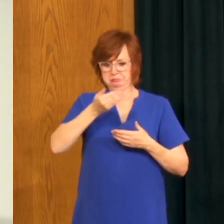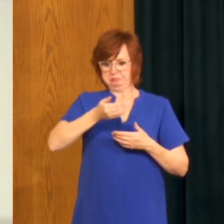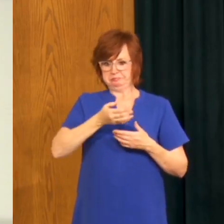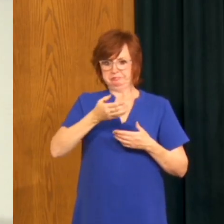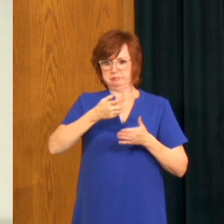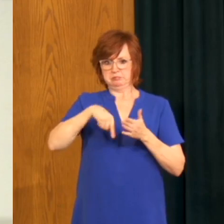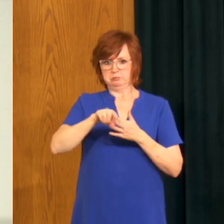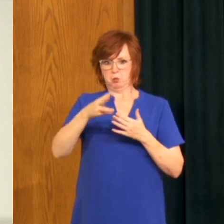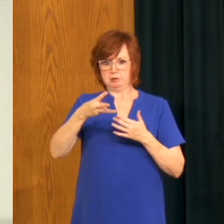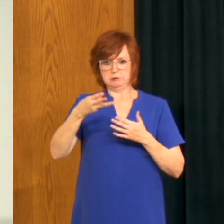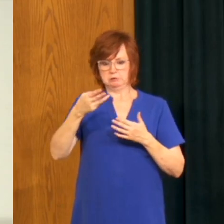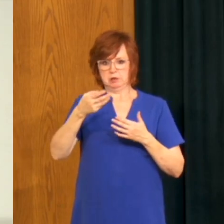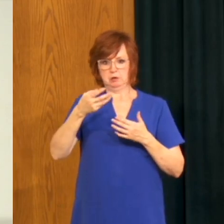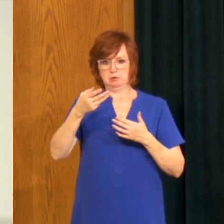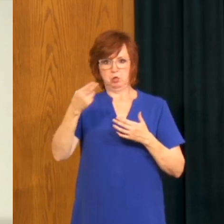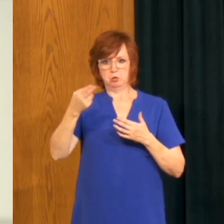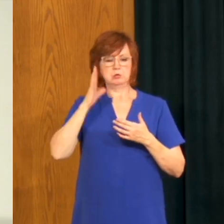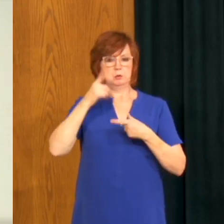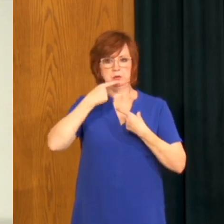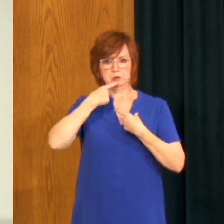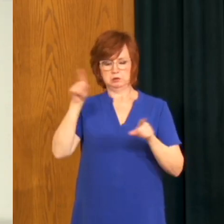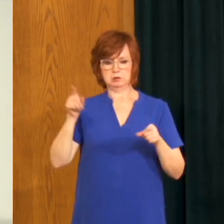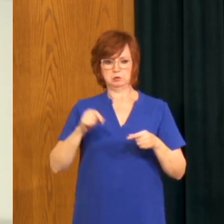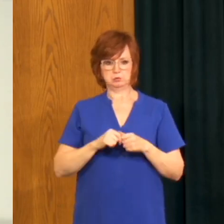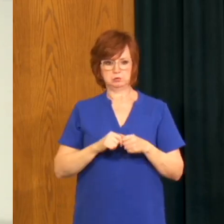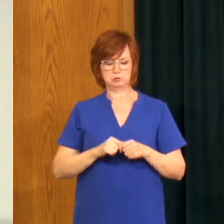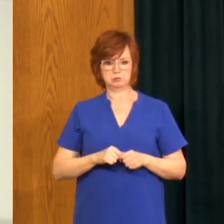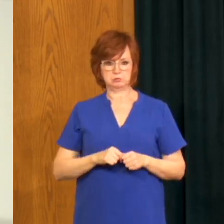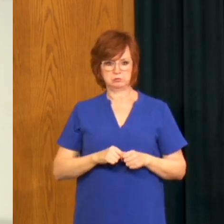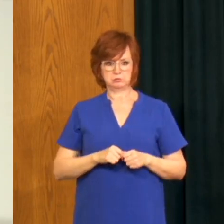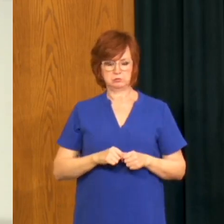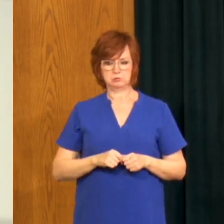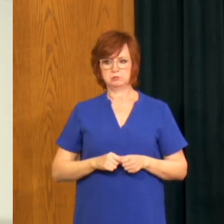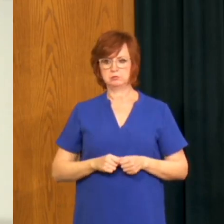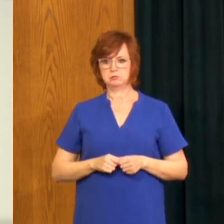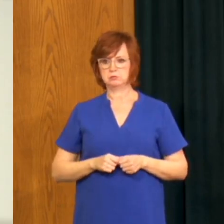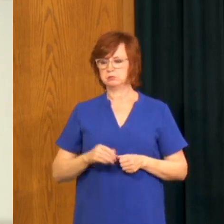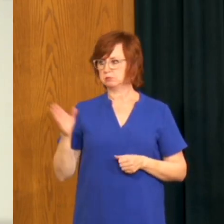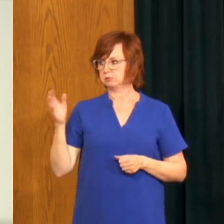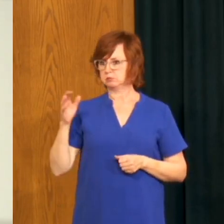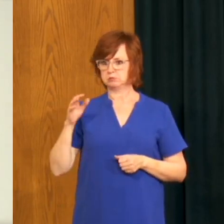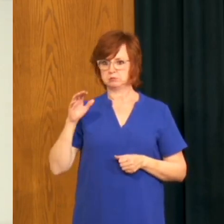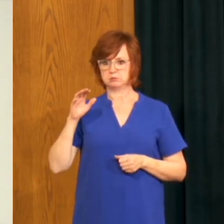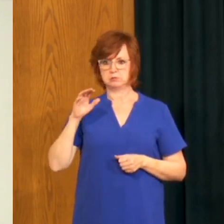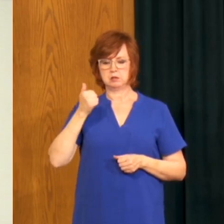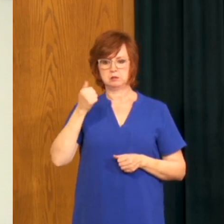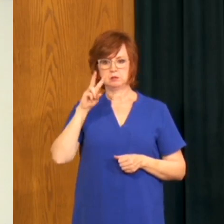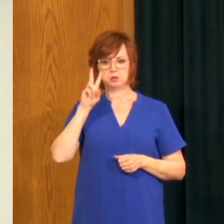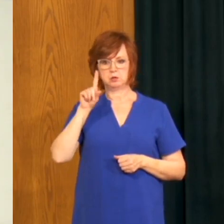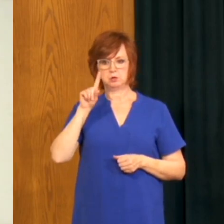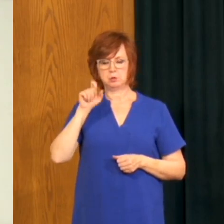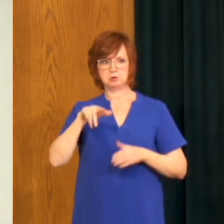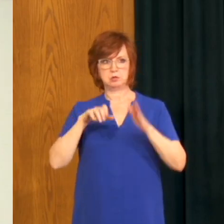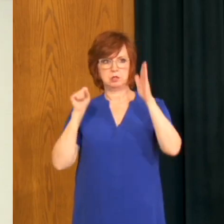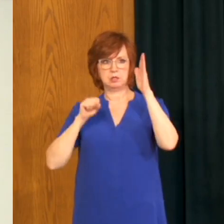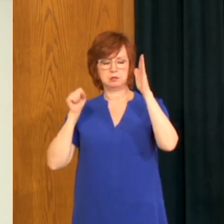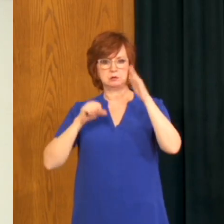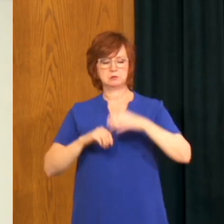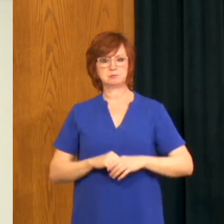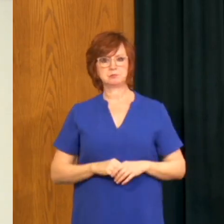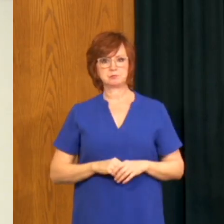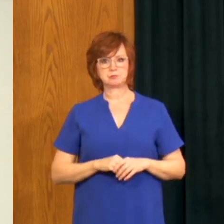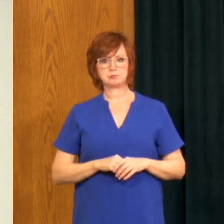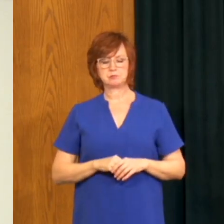current, and deaths by age group and other risk factors. Follow up, Zach? I do have one,